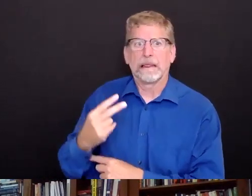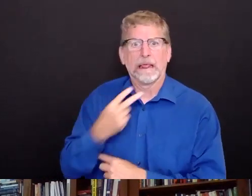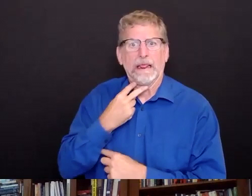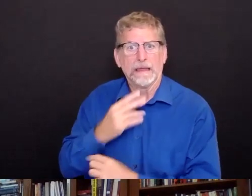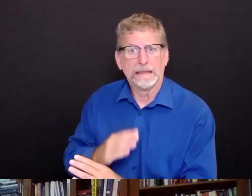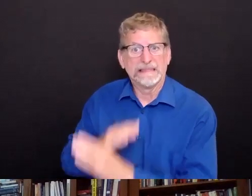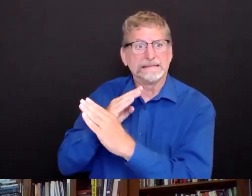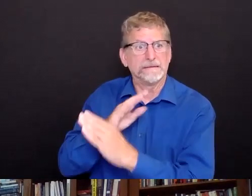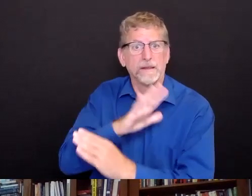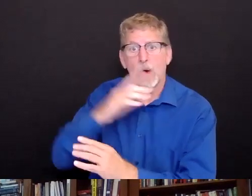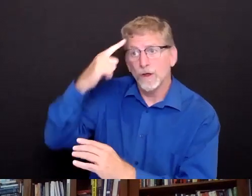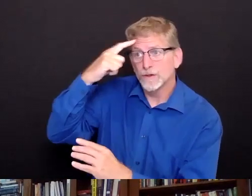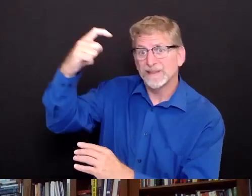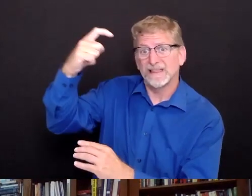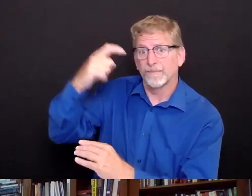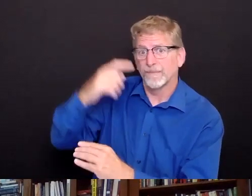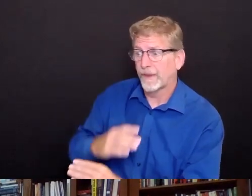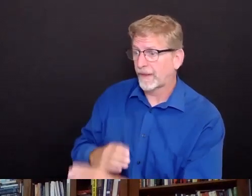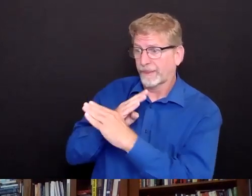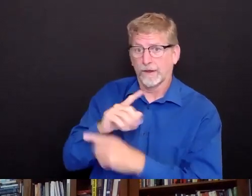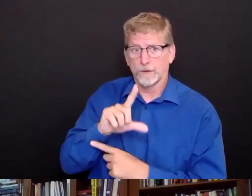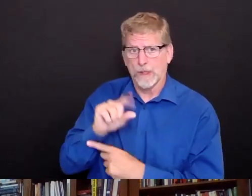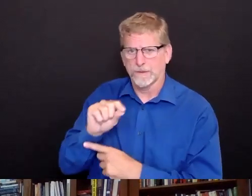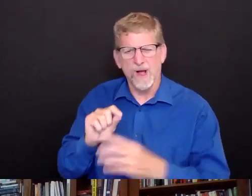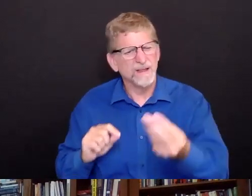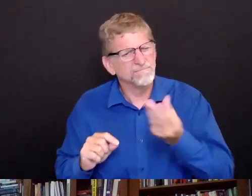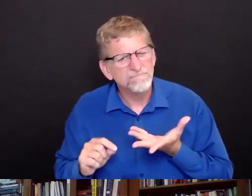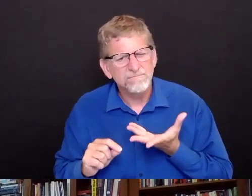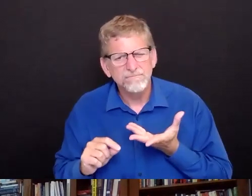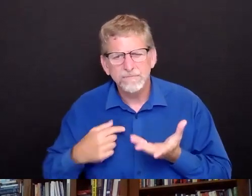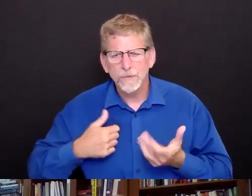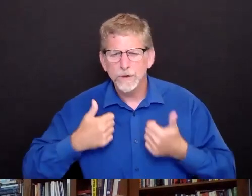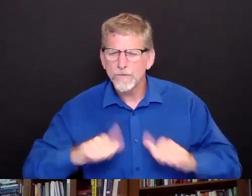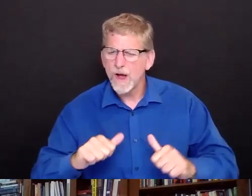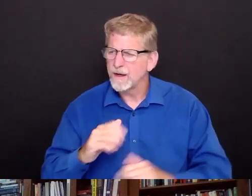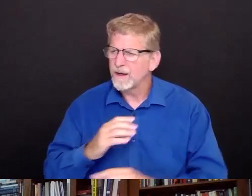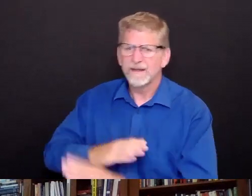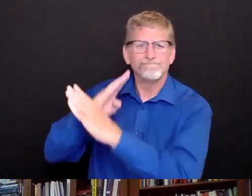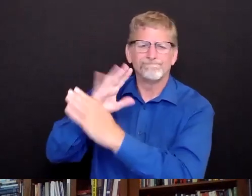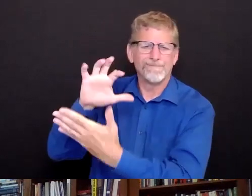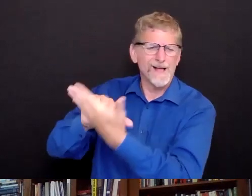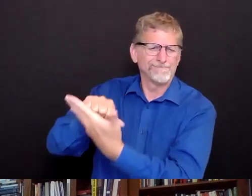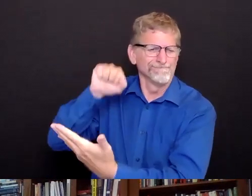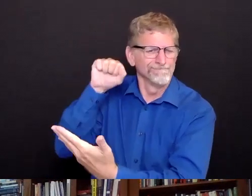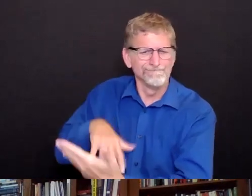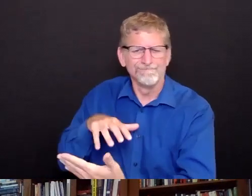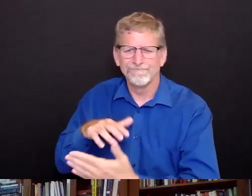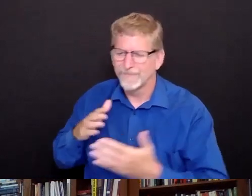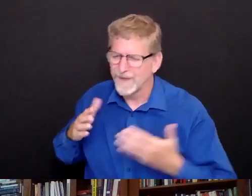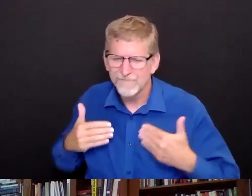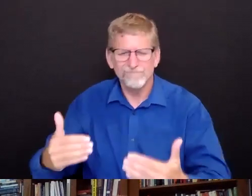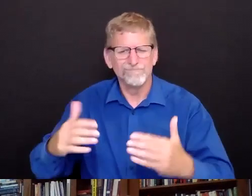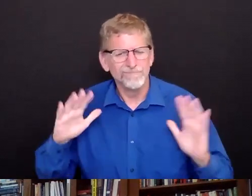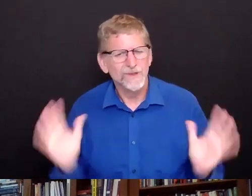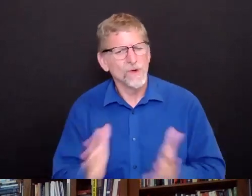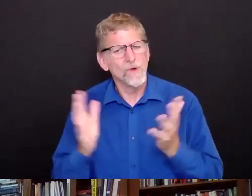can to adjust what otherwise might seem like inflexibilities in order to nurture and encourage your careers. Let me just say, though, I